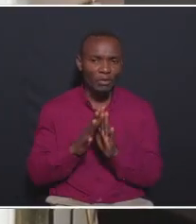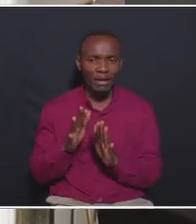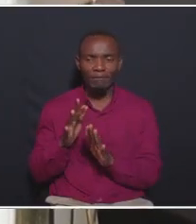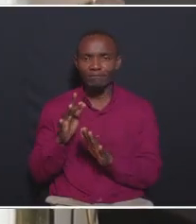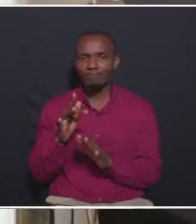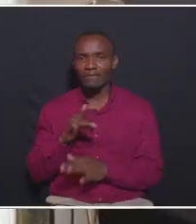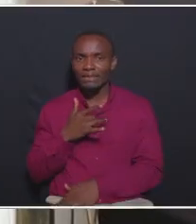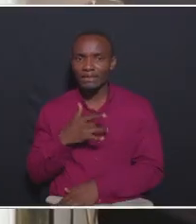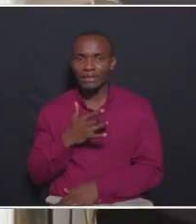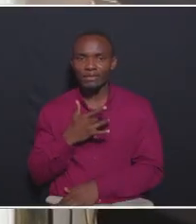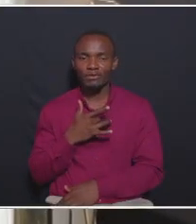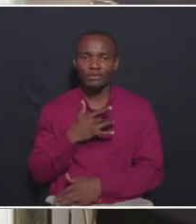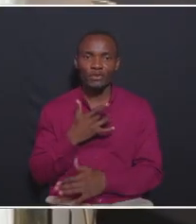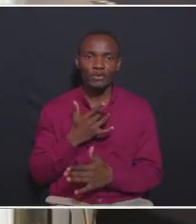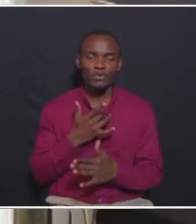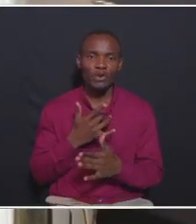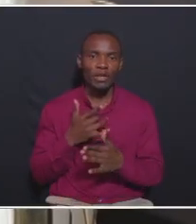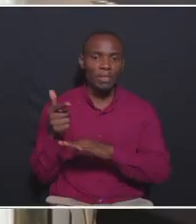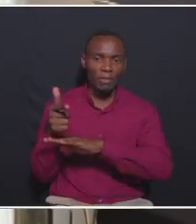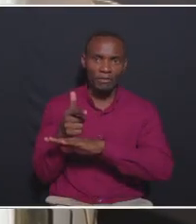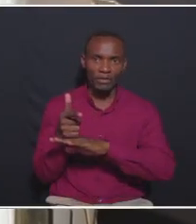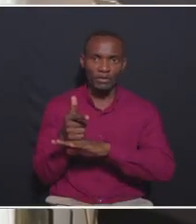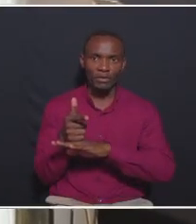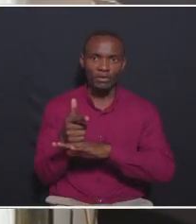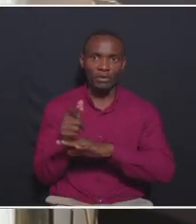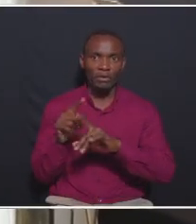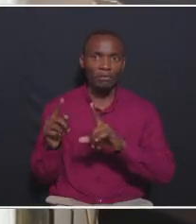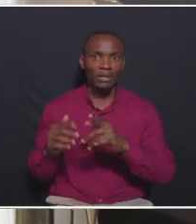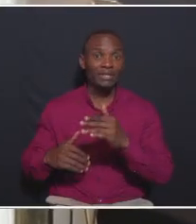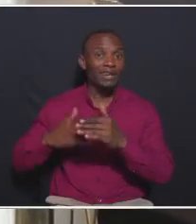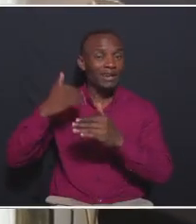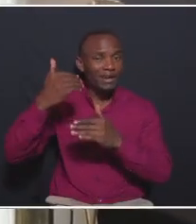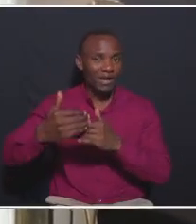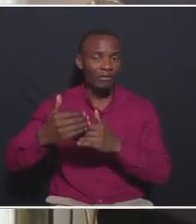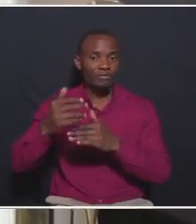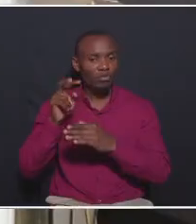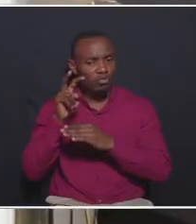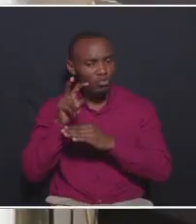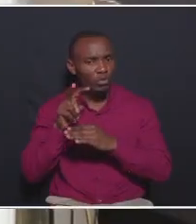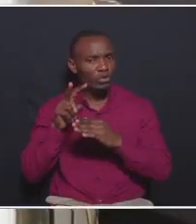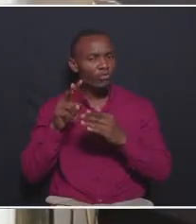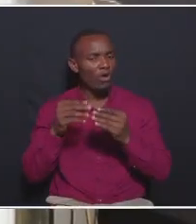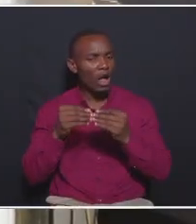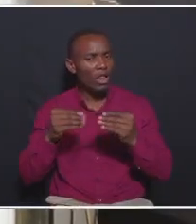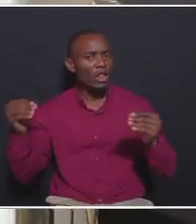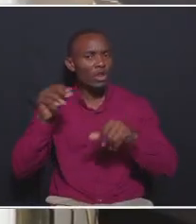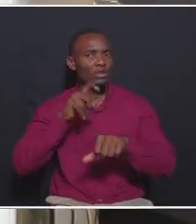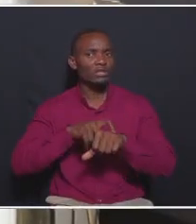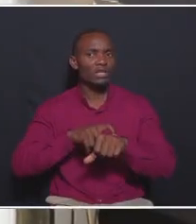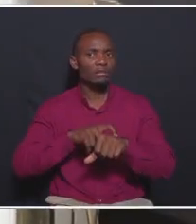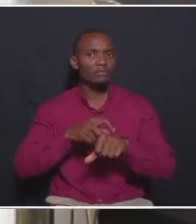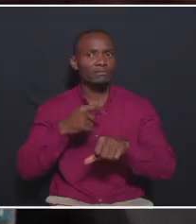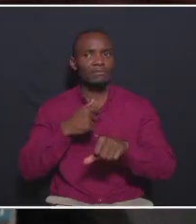sensitive to the material. But I think after seeing it longer and longer, now I became used to it to